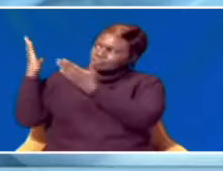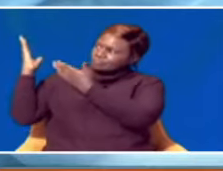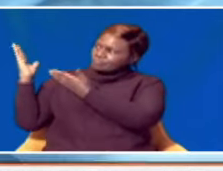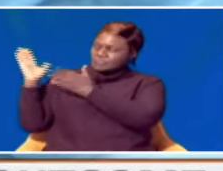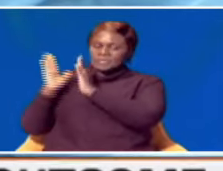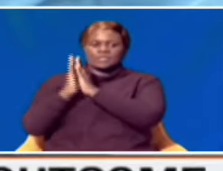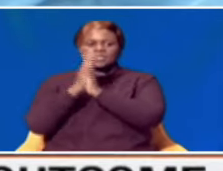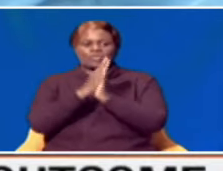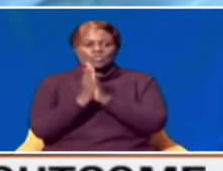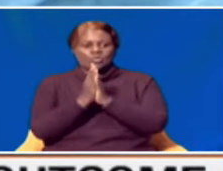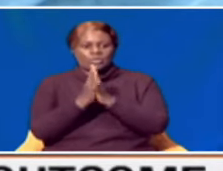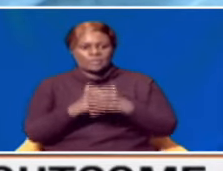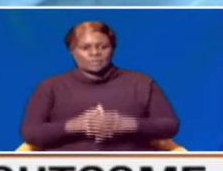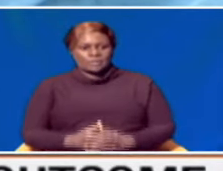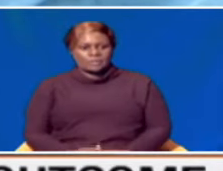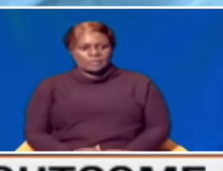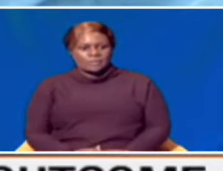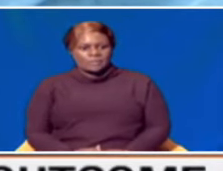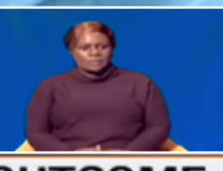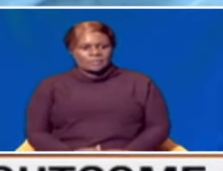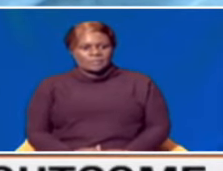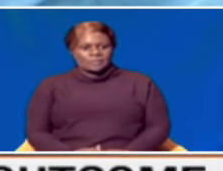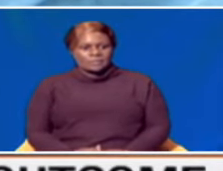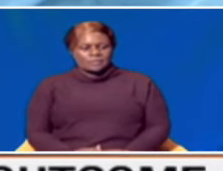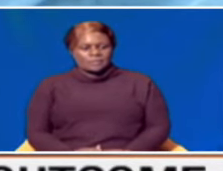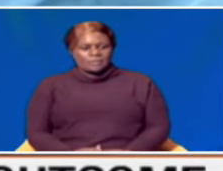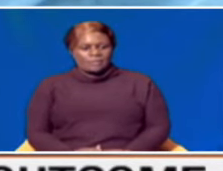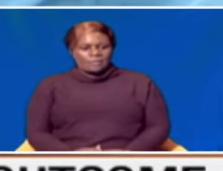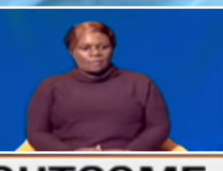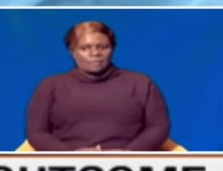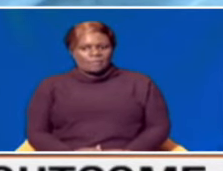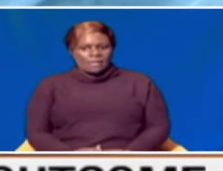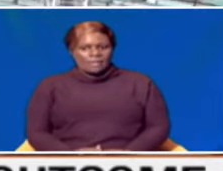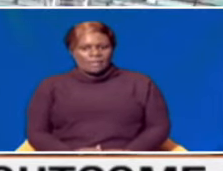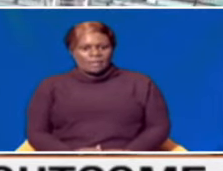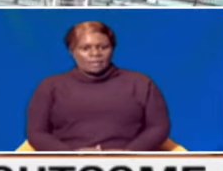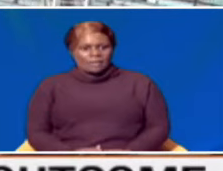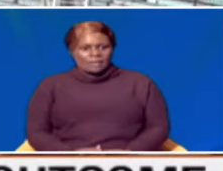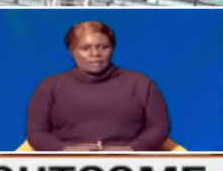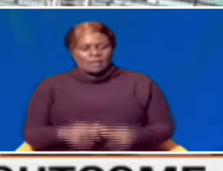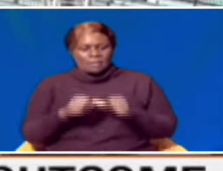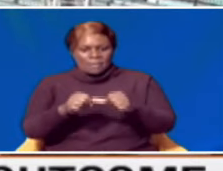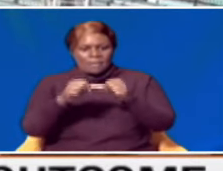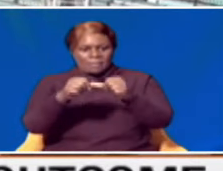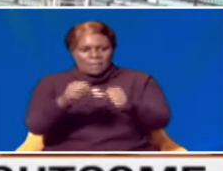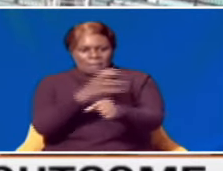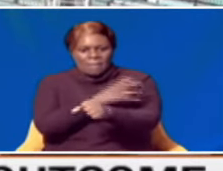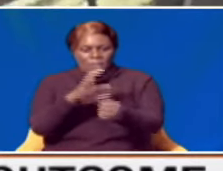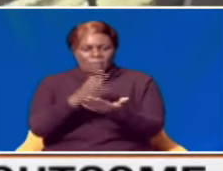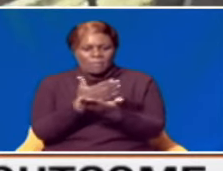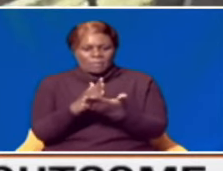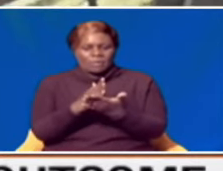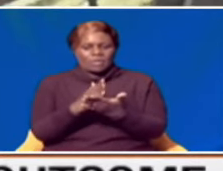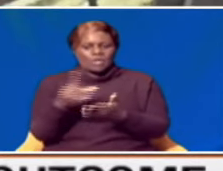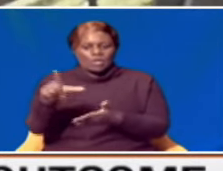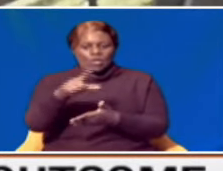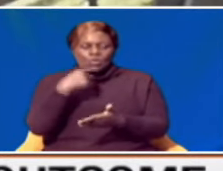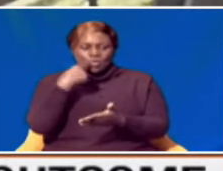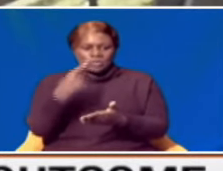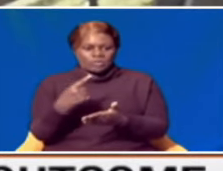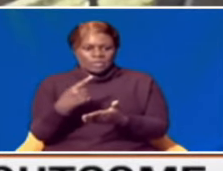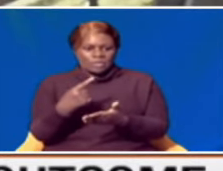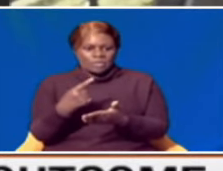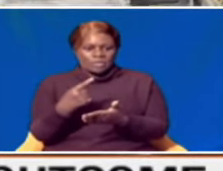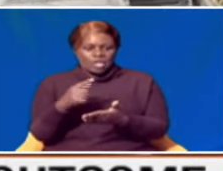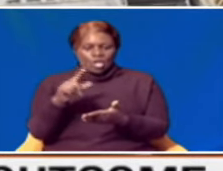story, voiced by our senior news editor, Lilian Odera. The persistent power rationing in South Africa, which locals call